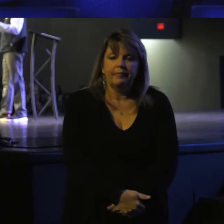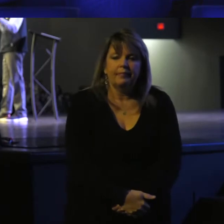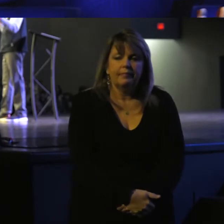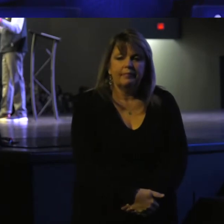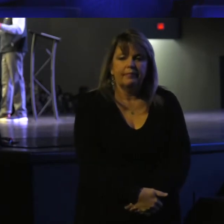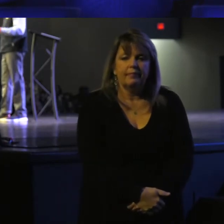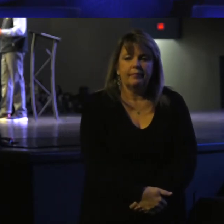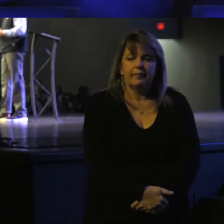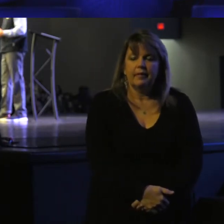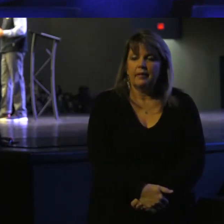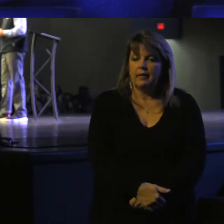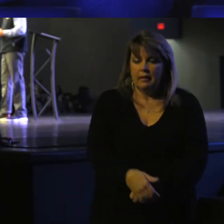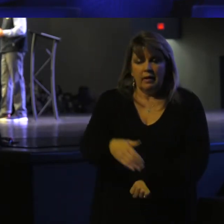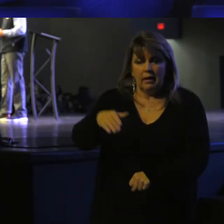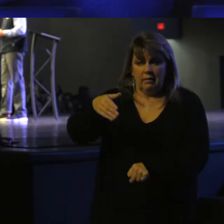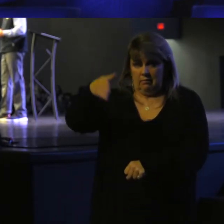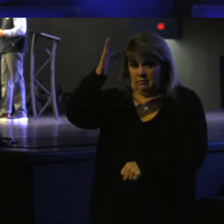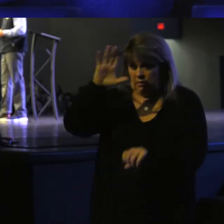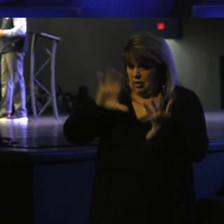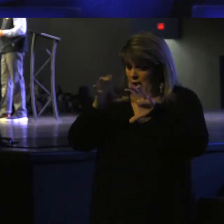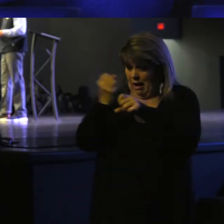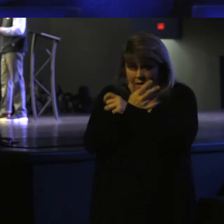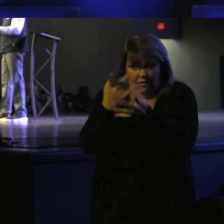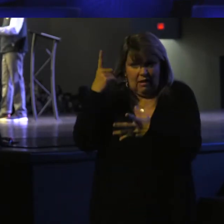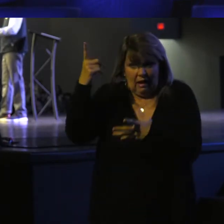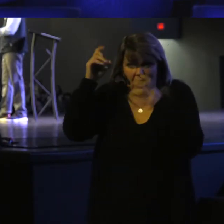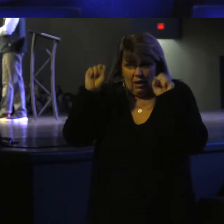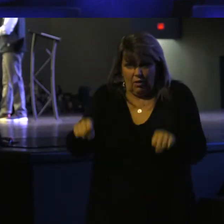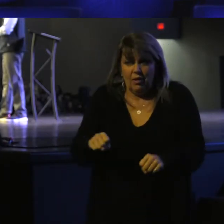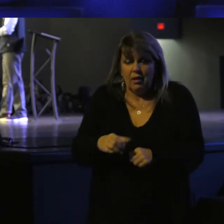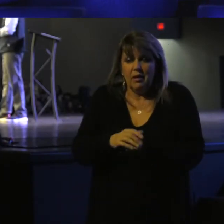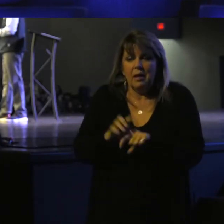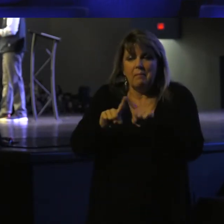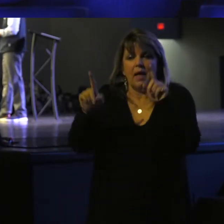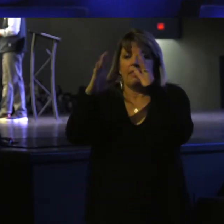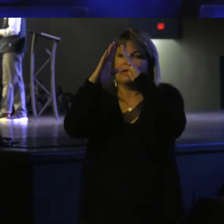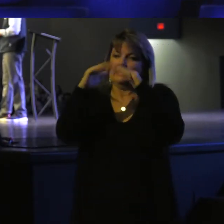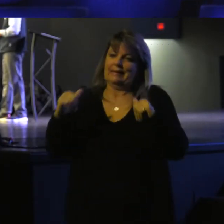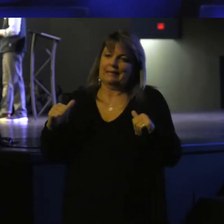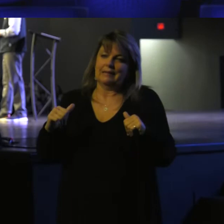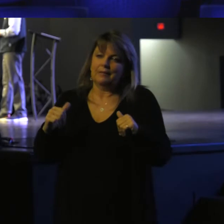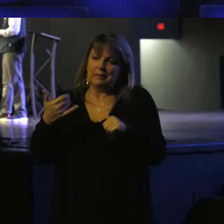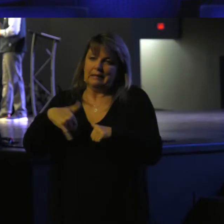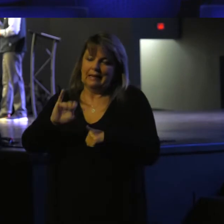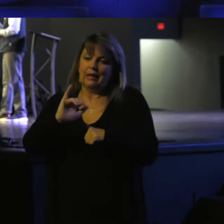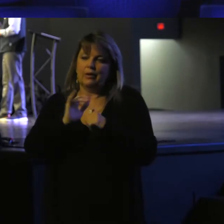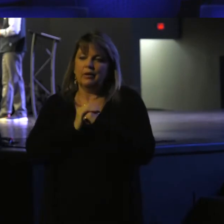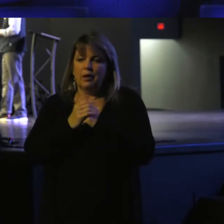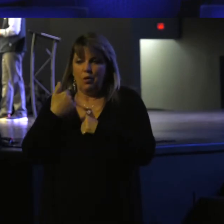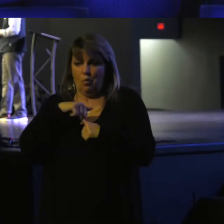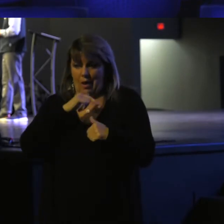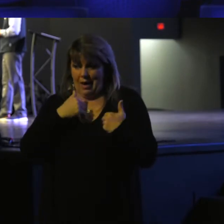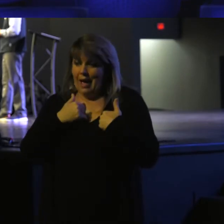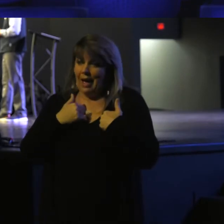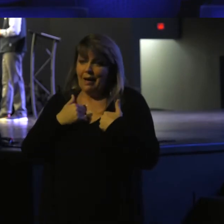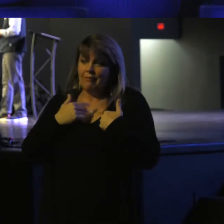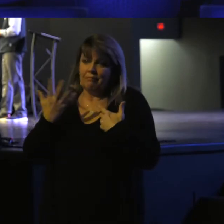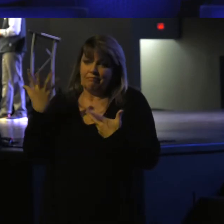And he's done everything that needs to be done, but there's a system. And we have a part to